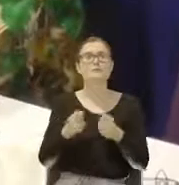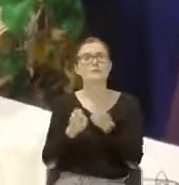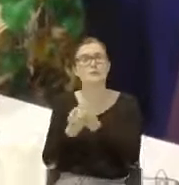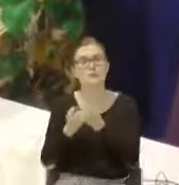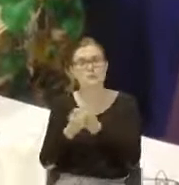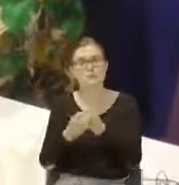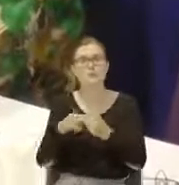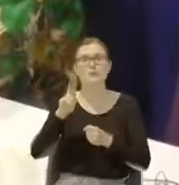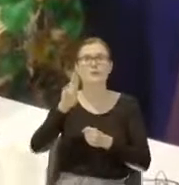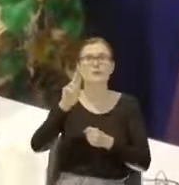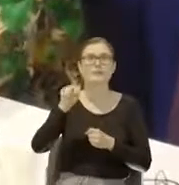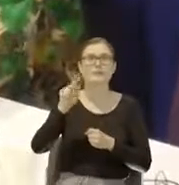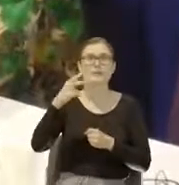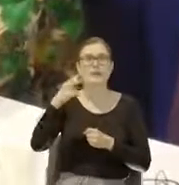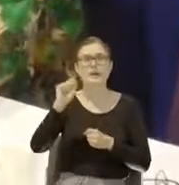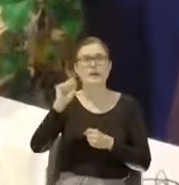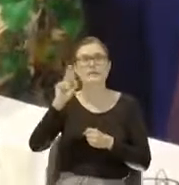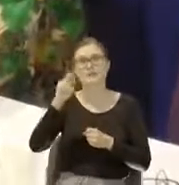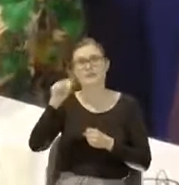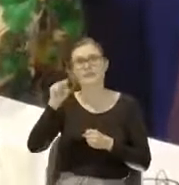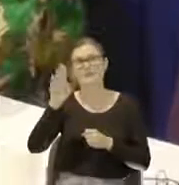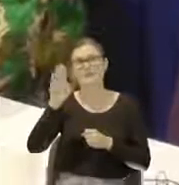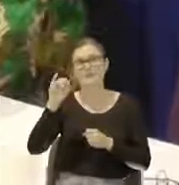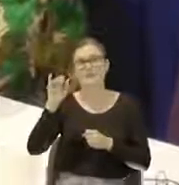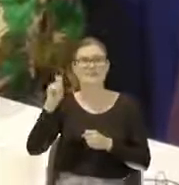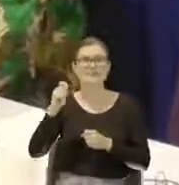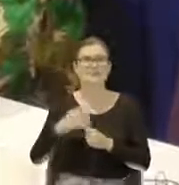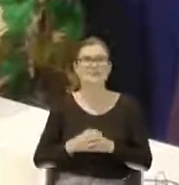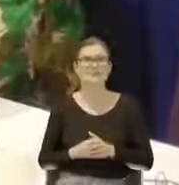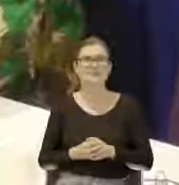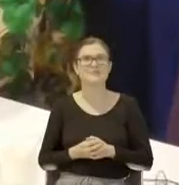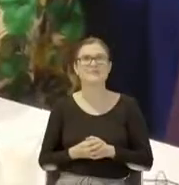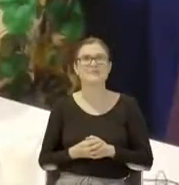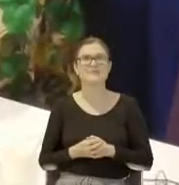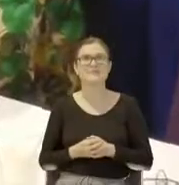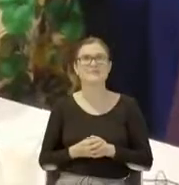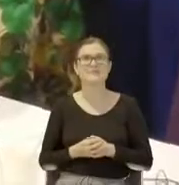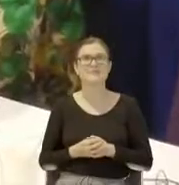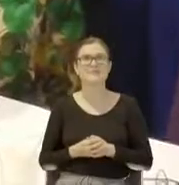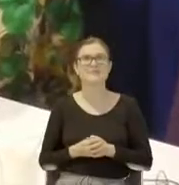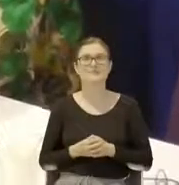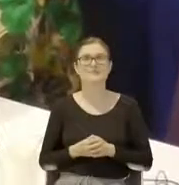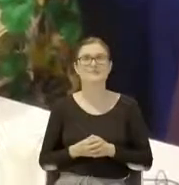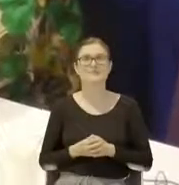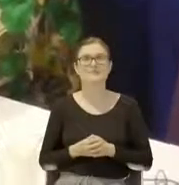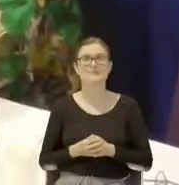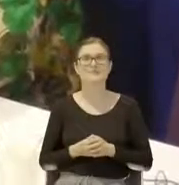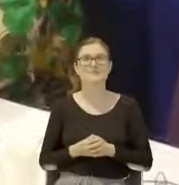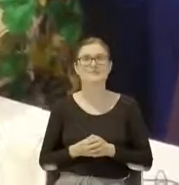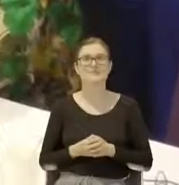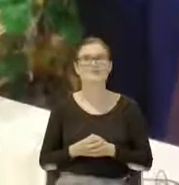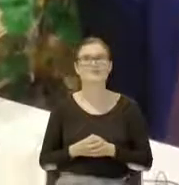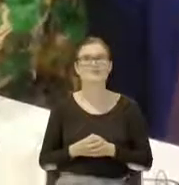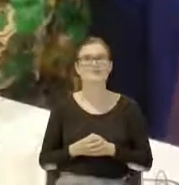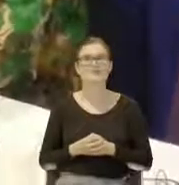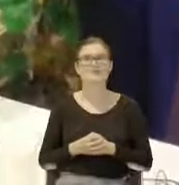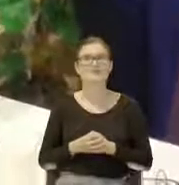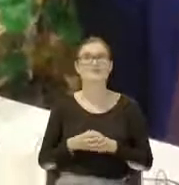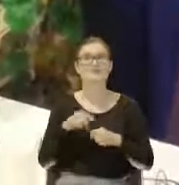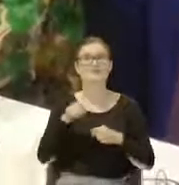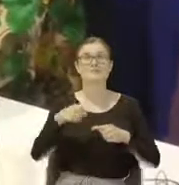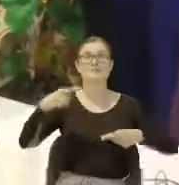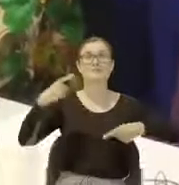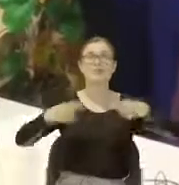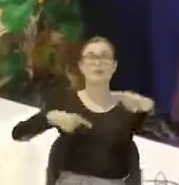point before I finish with an invitation is really about the political progress we're making, and we are making